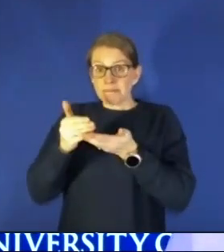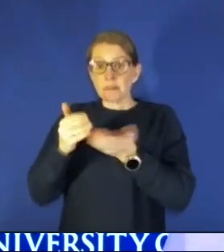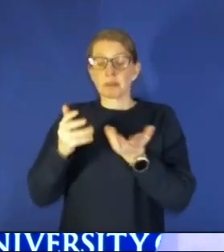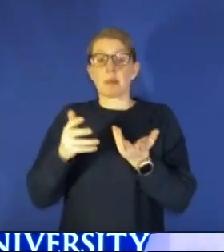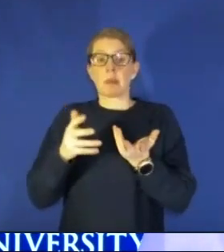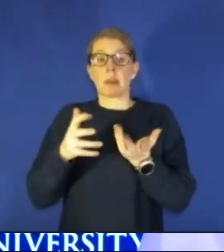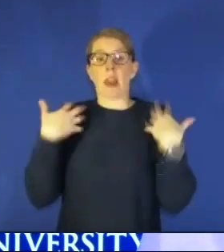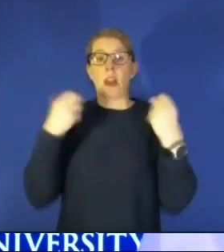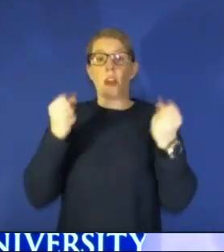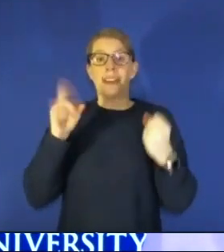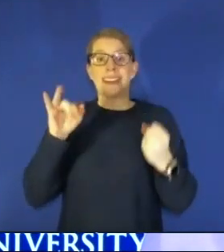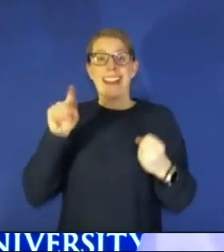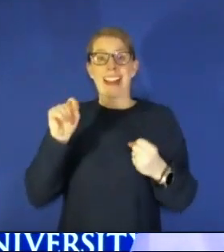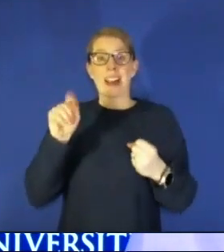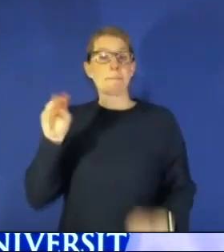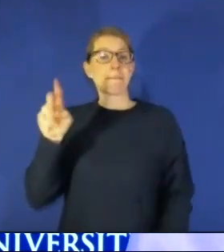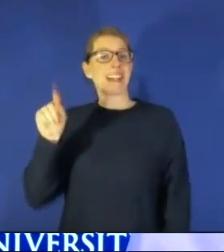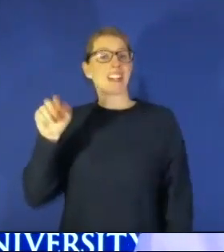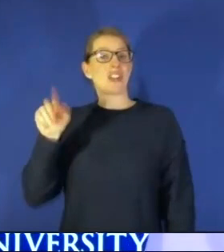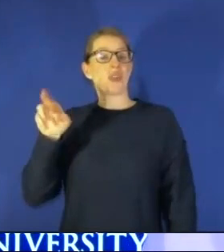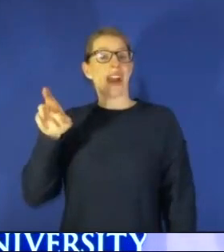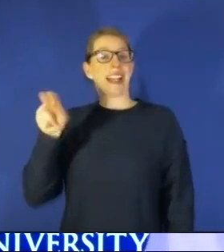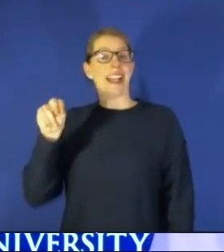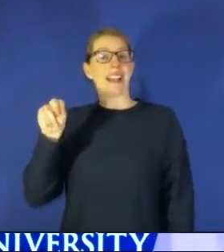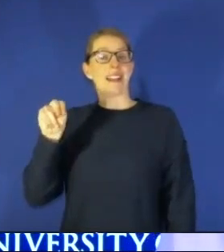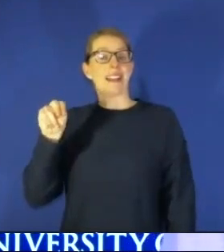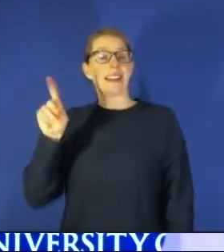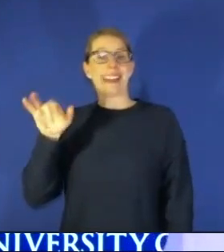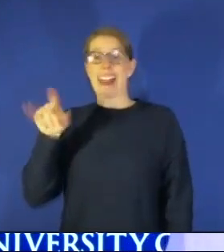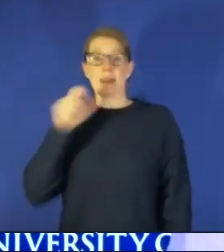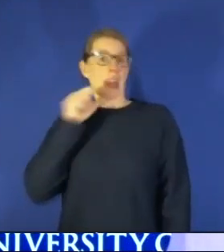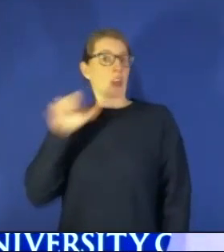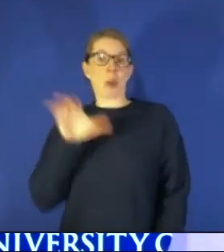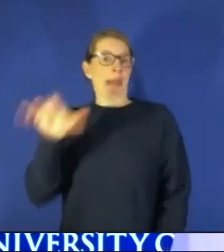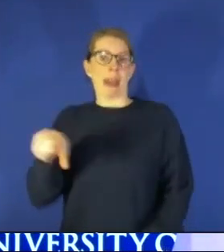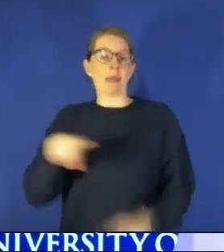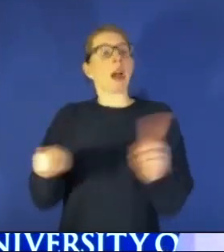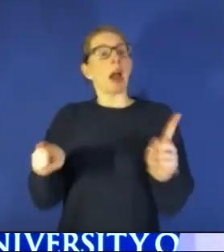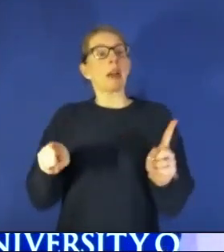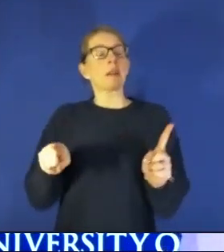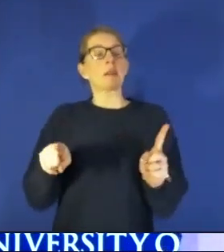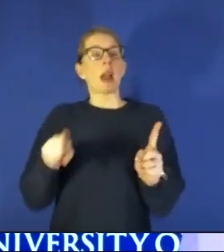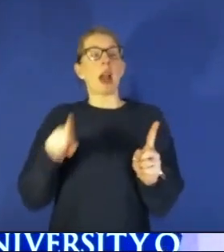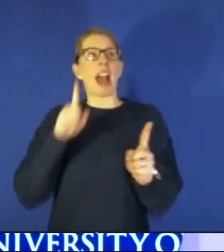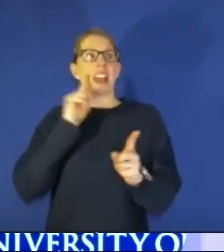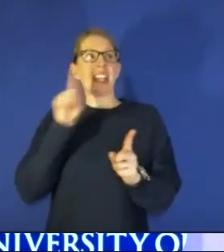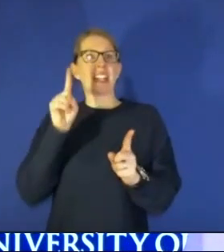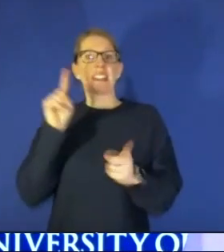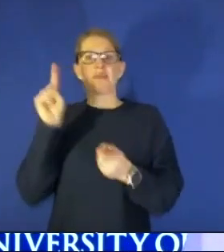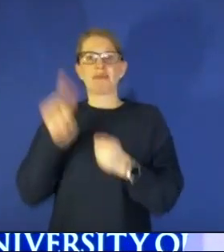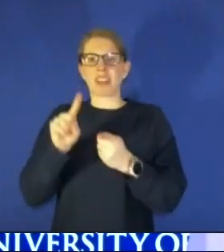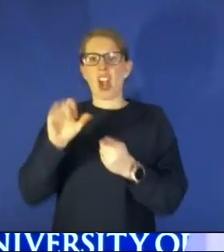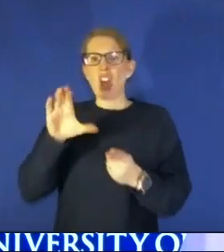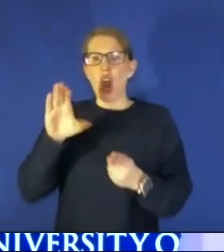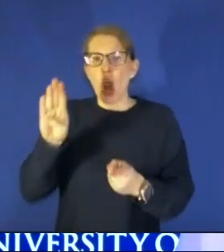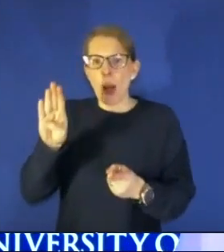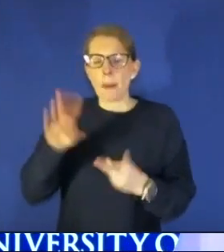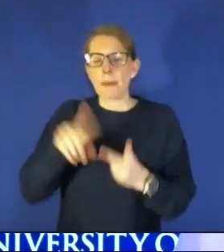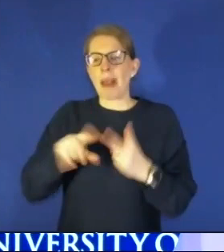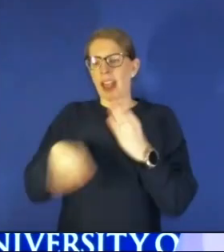diets you can use is the Mediterranean diet. That's not what I'm doing, but I think it's cutting out those carbs and those excess